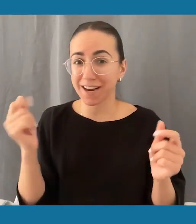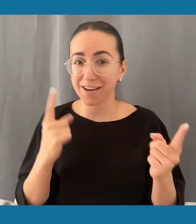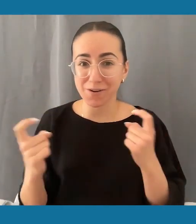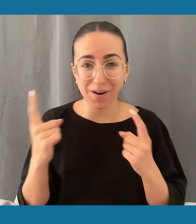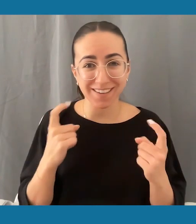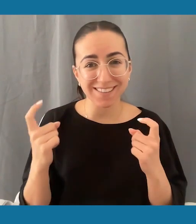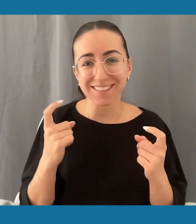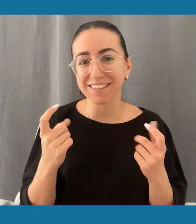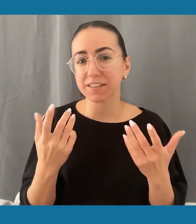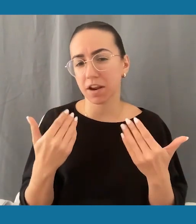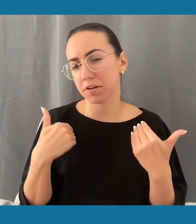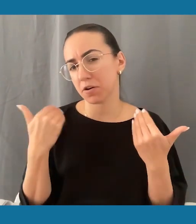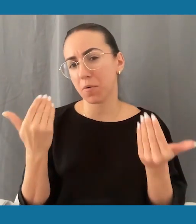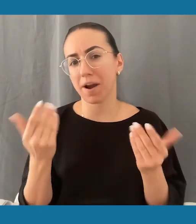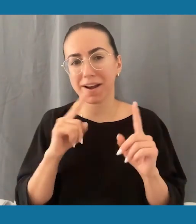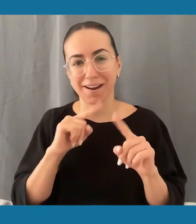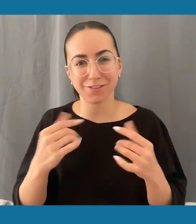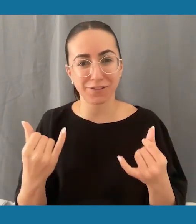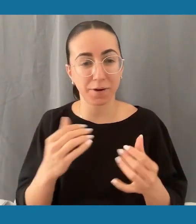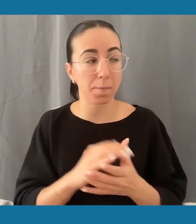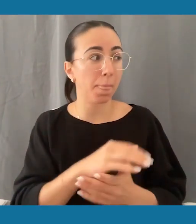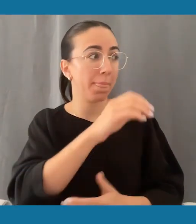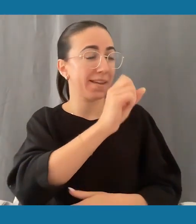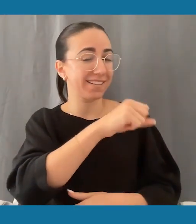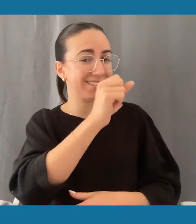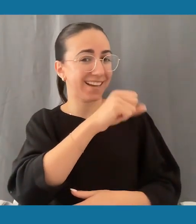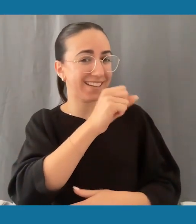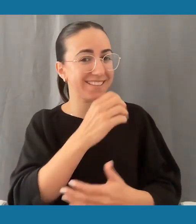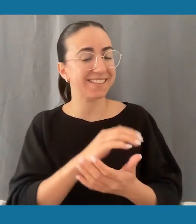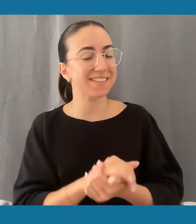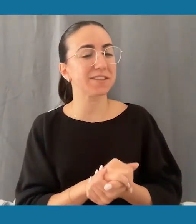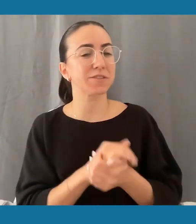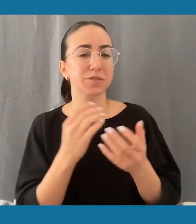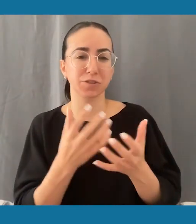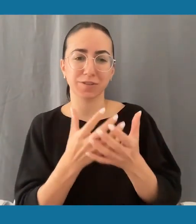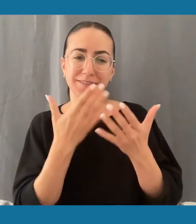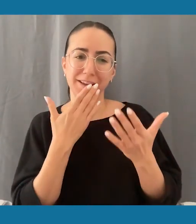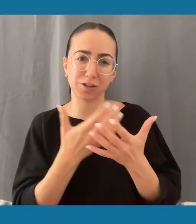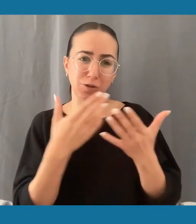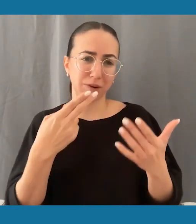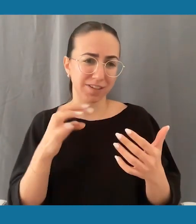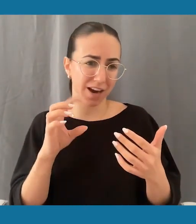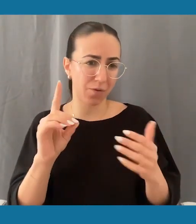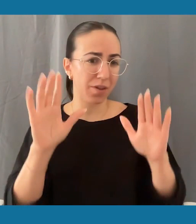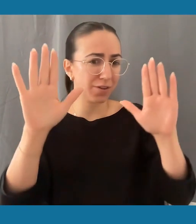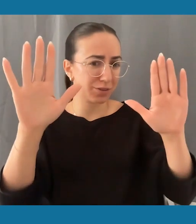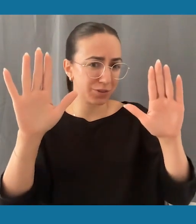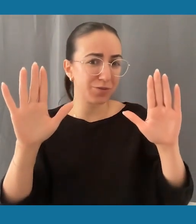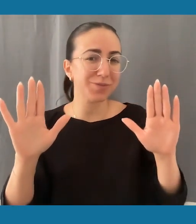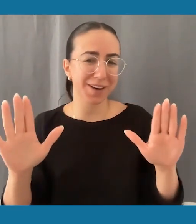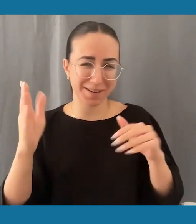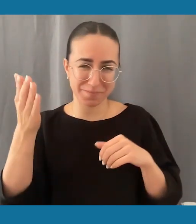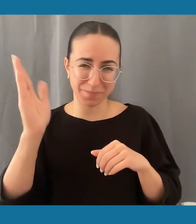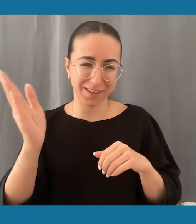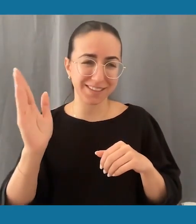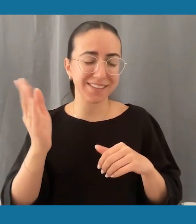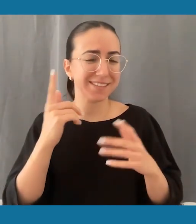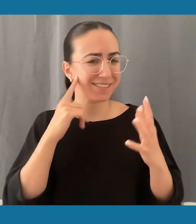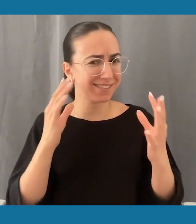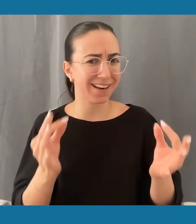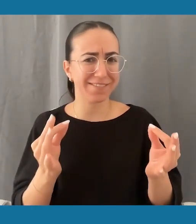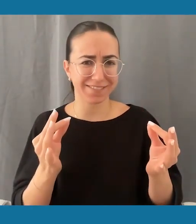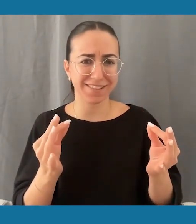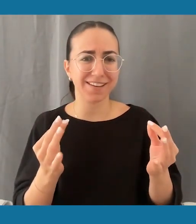thank you so much, Howard. That was a wonderful presentation, definitely very in-depth overview